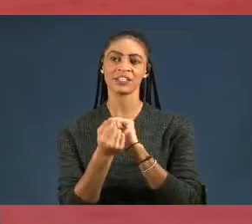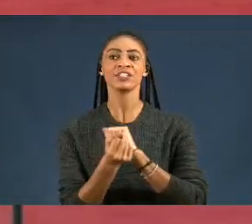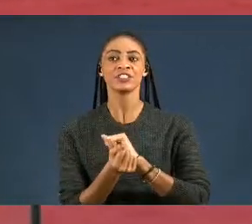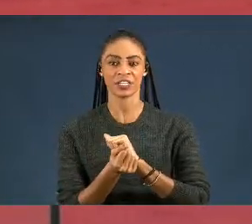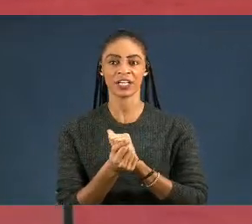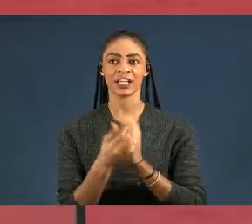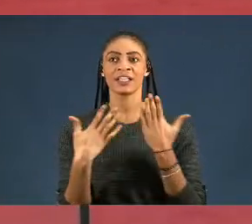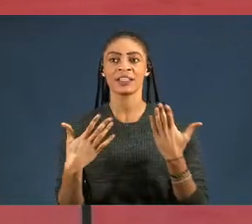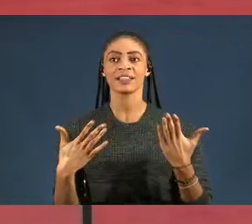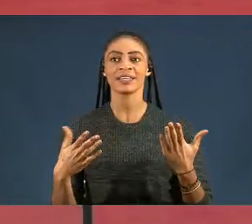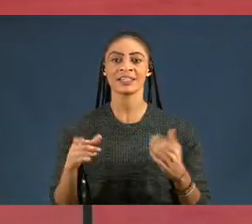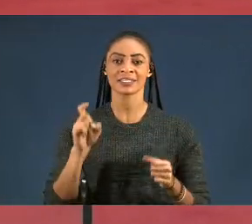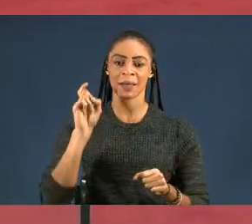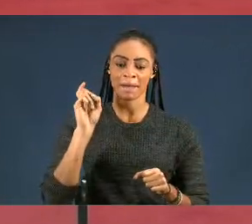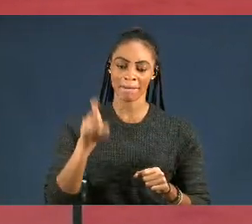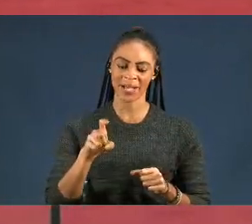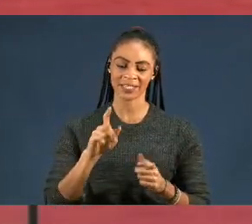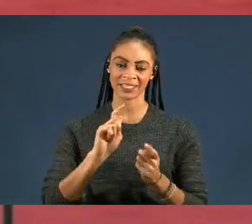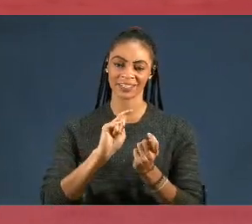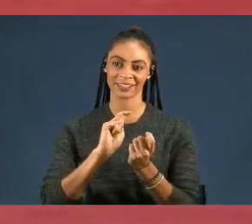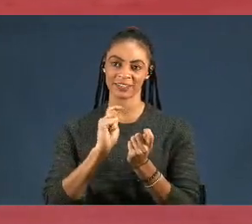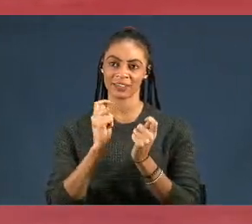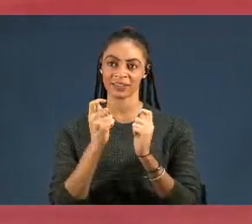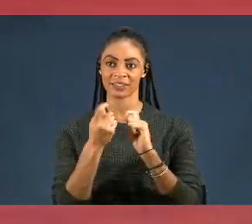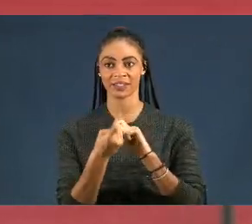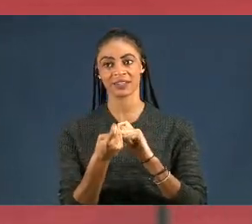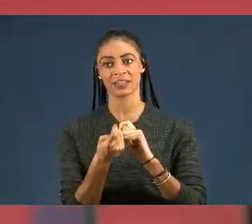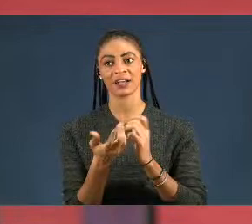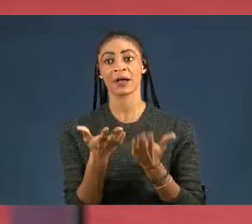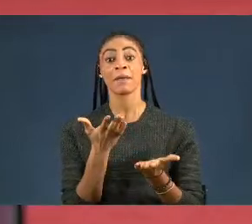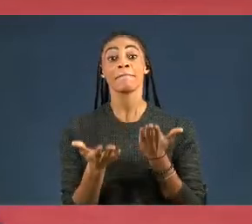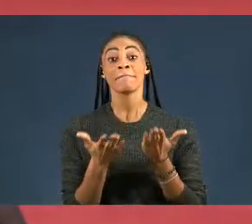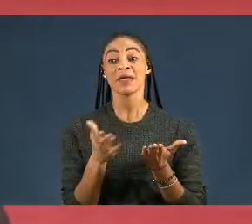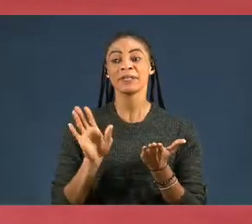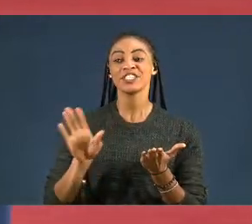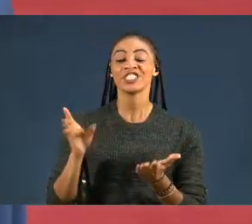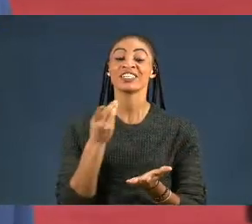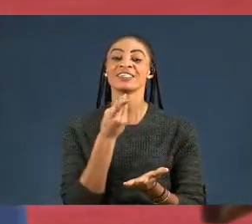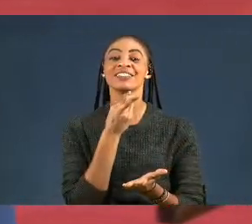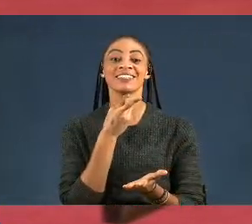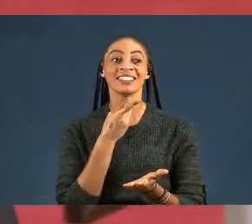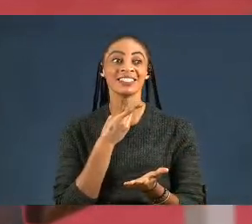need to see a shift. Maybe she wanted to get married.